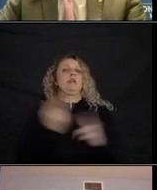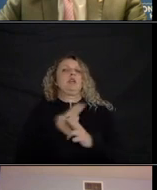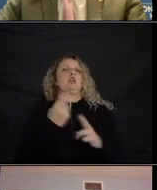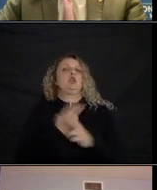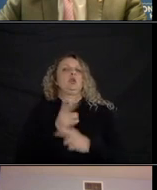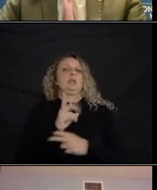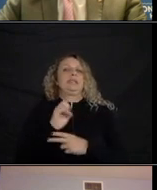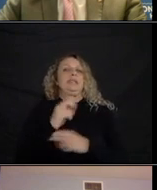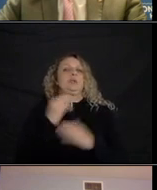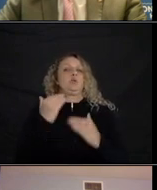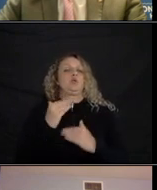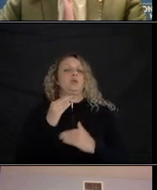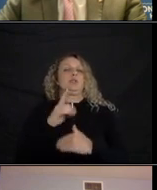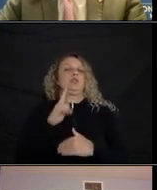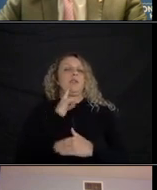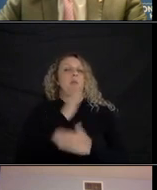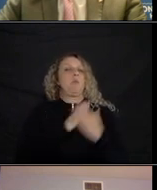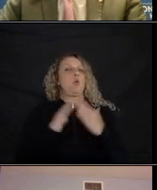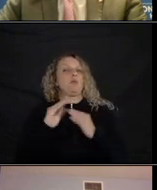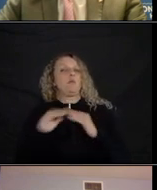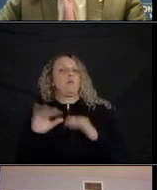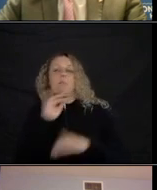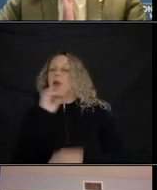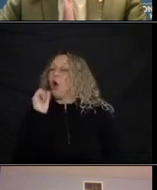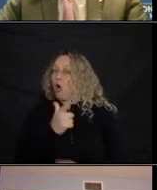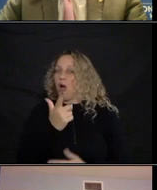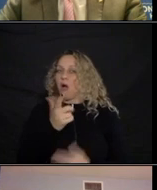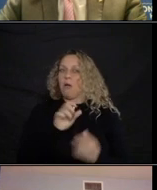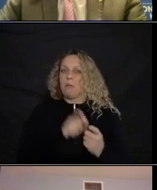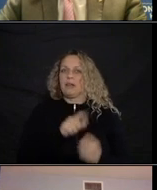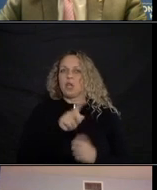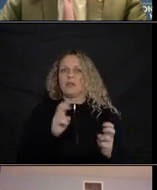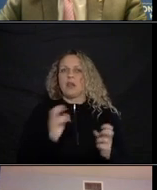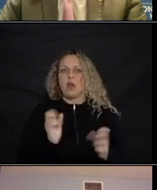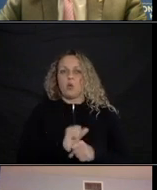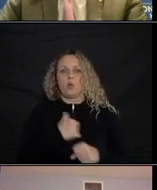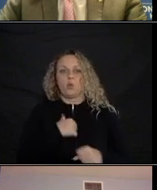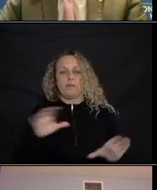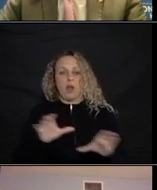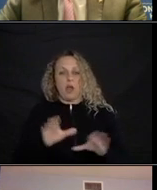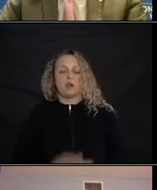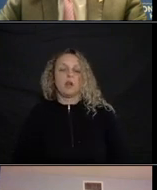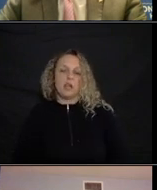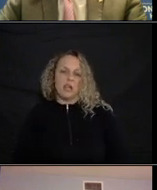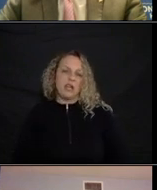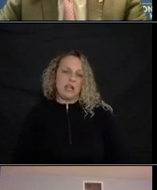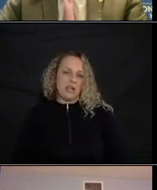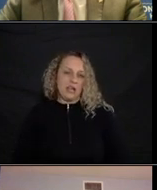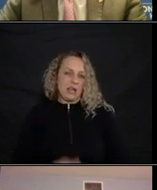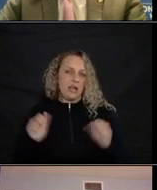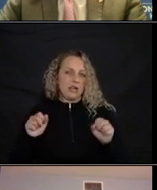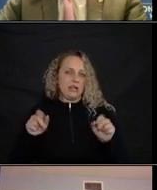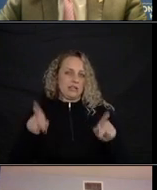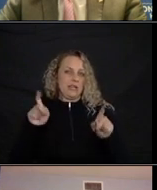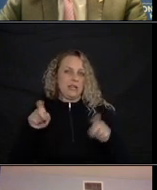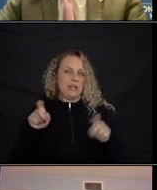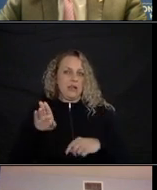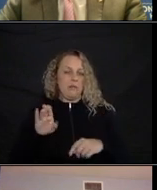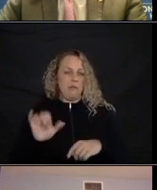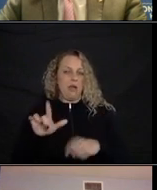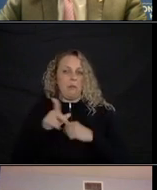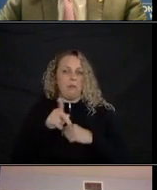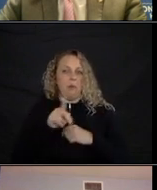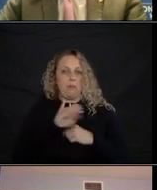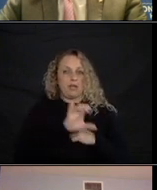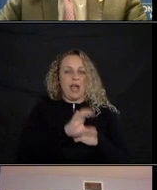on a portion of the property, not all of the property, based on the title work we've done. And consent is needed by both Palm Beach County